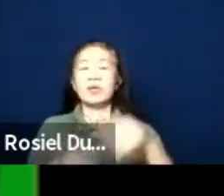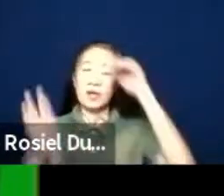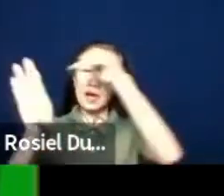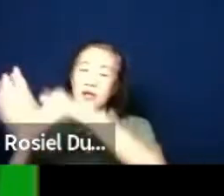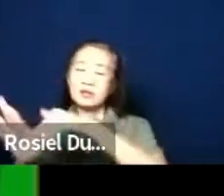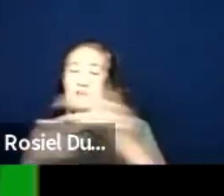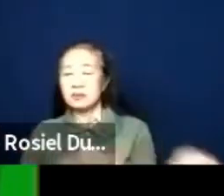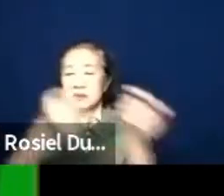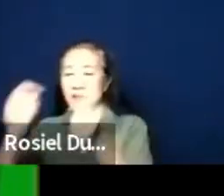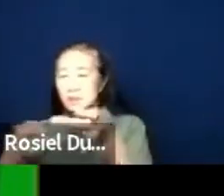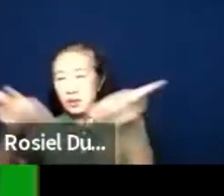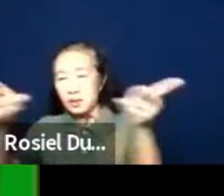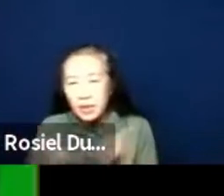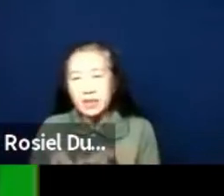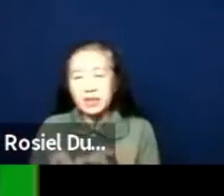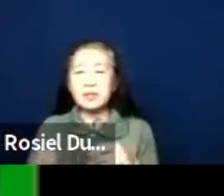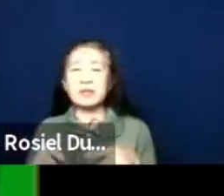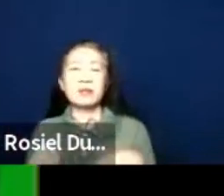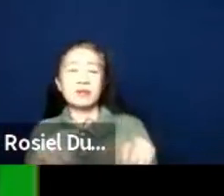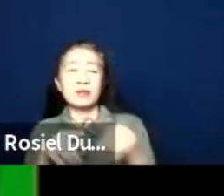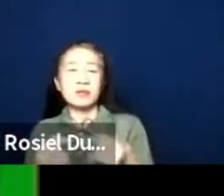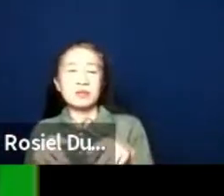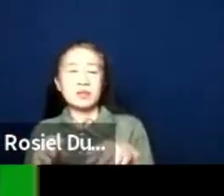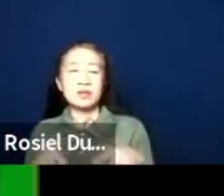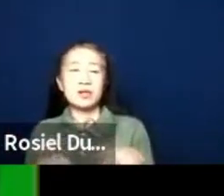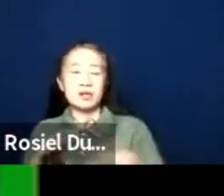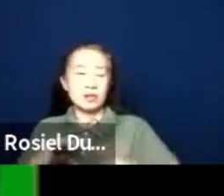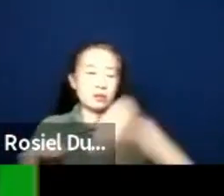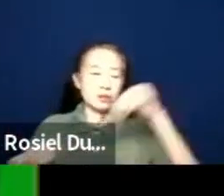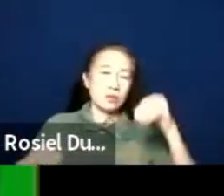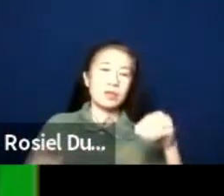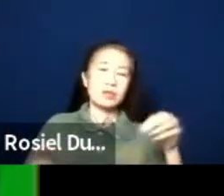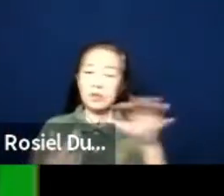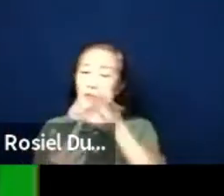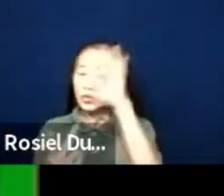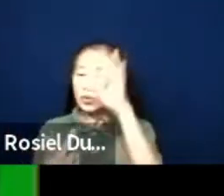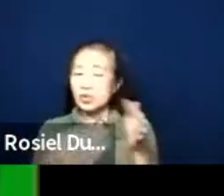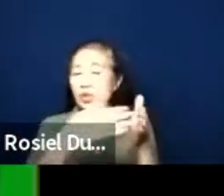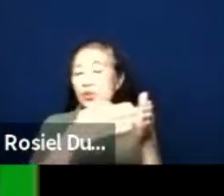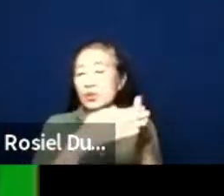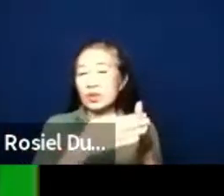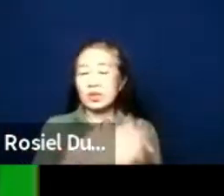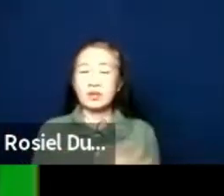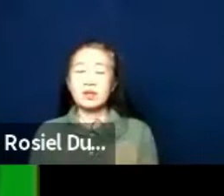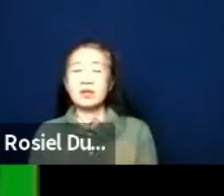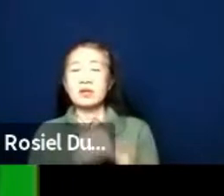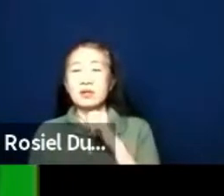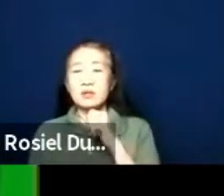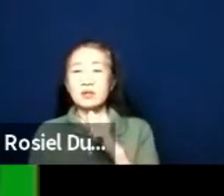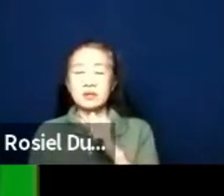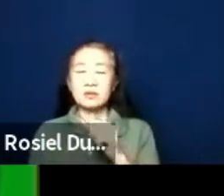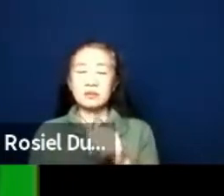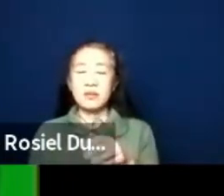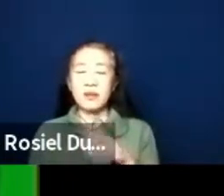a shelter, try to stay away from exits and choose a quiet corner. So avoid the foot traffic, the in and out